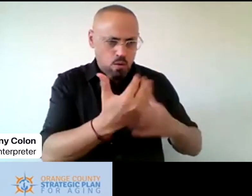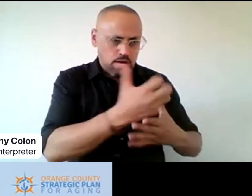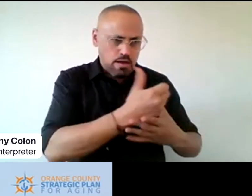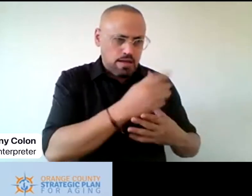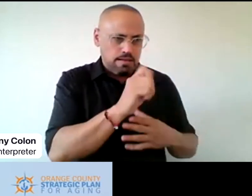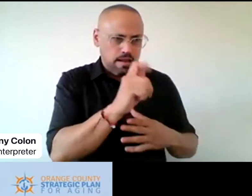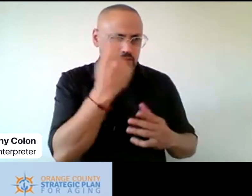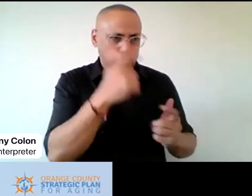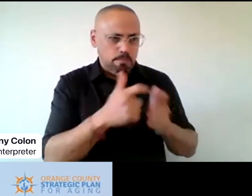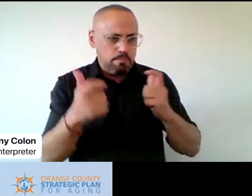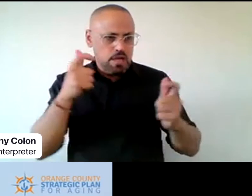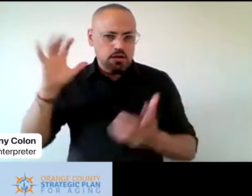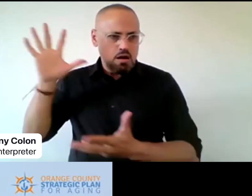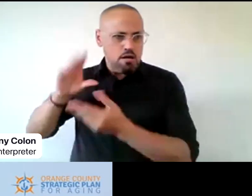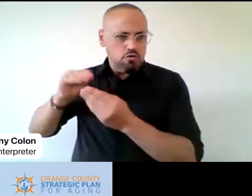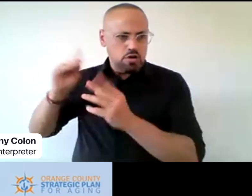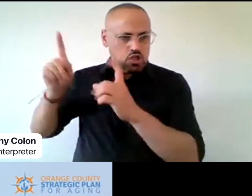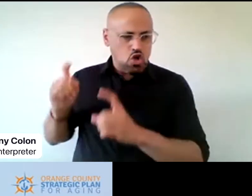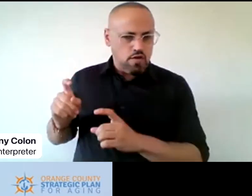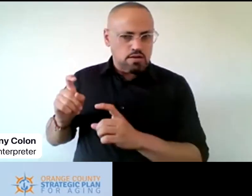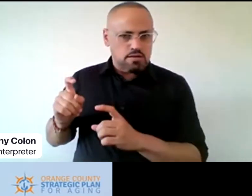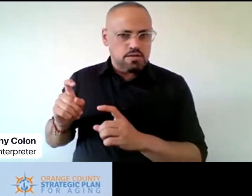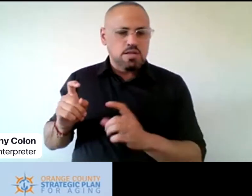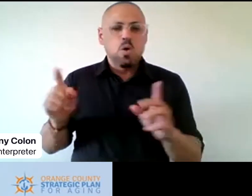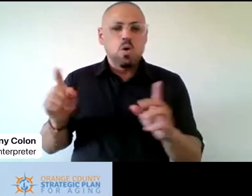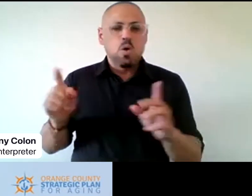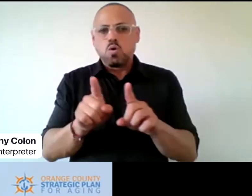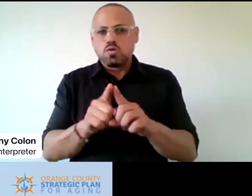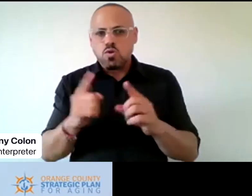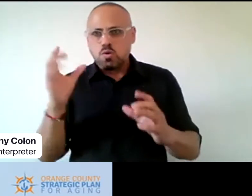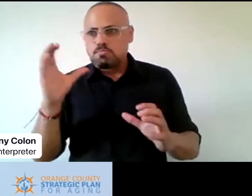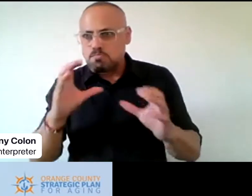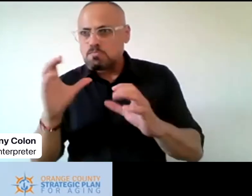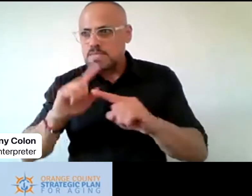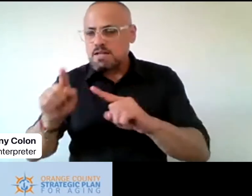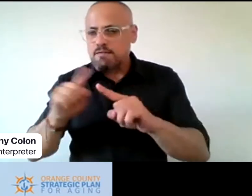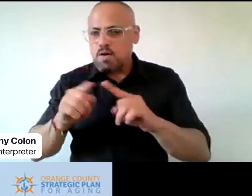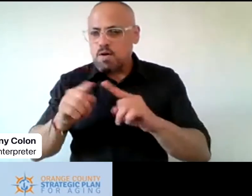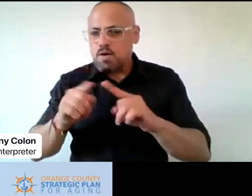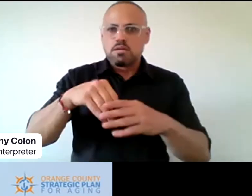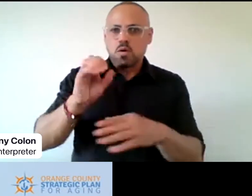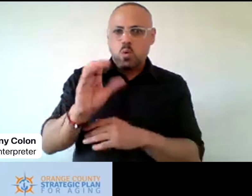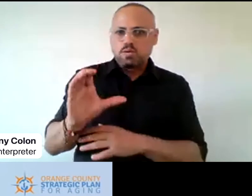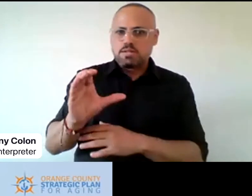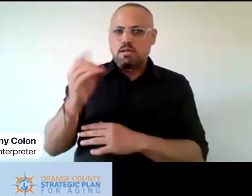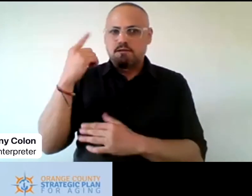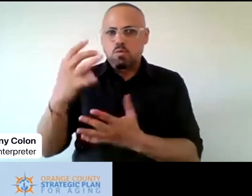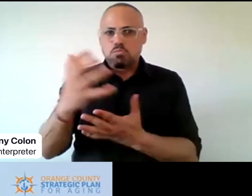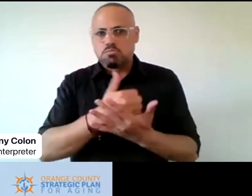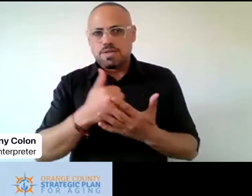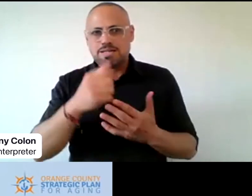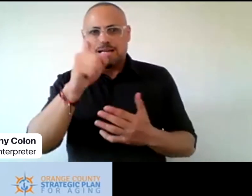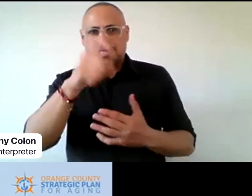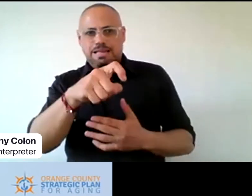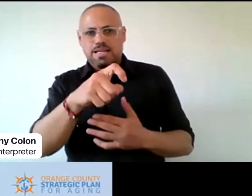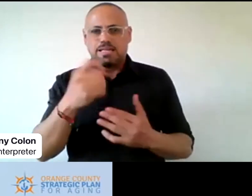for larger aggregate surveys. We also sought out different ways inside Orange County to gather the needs